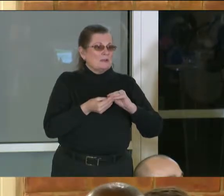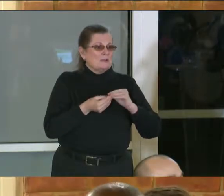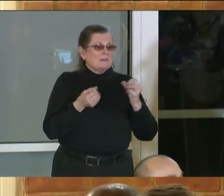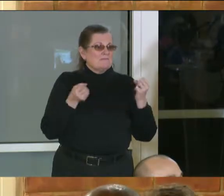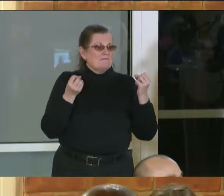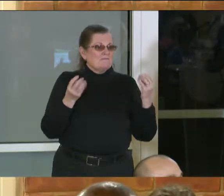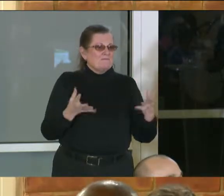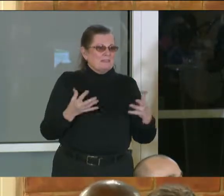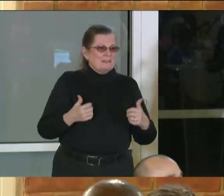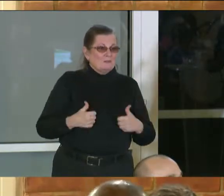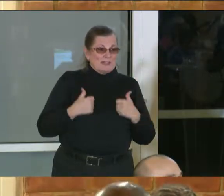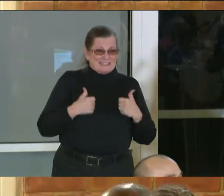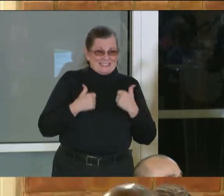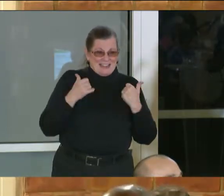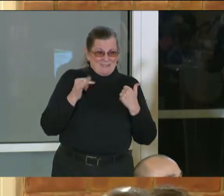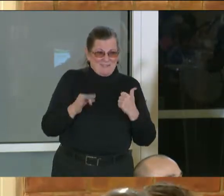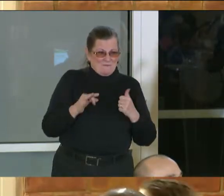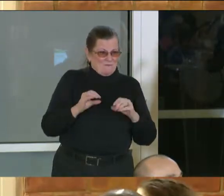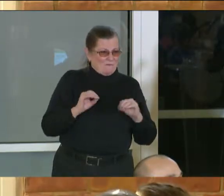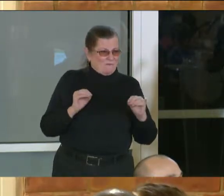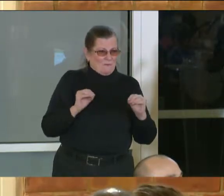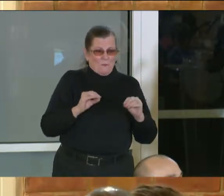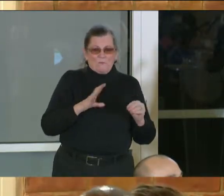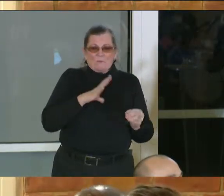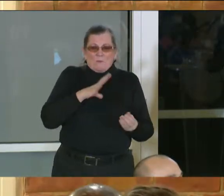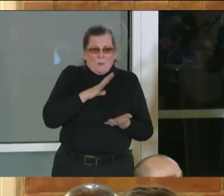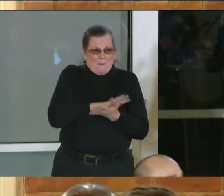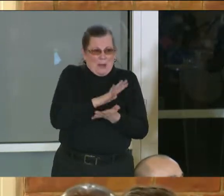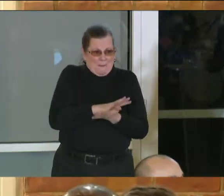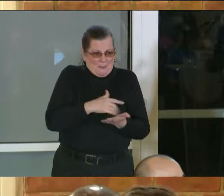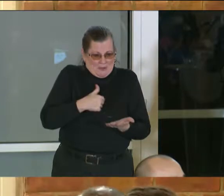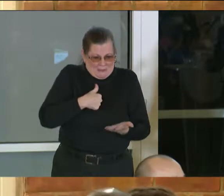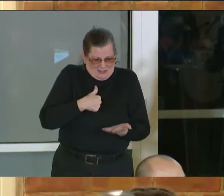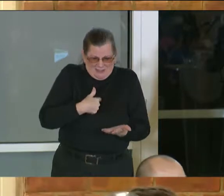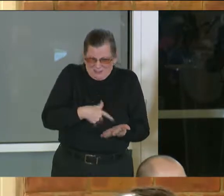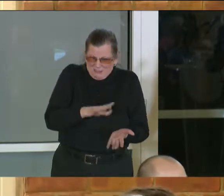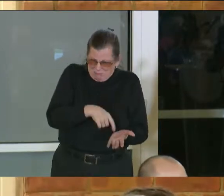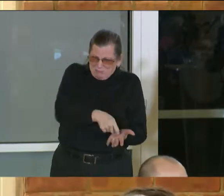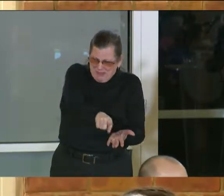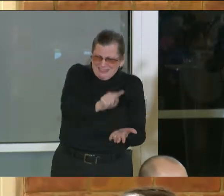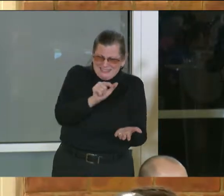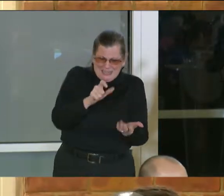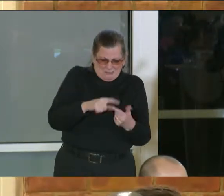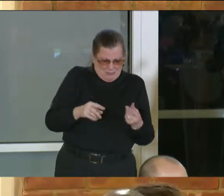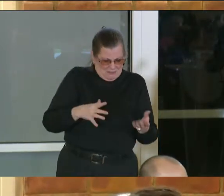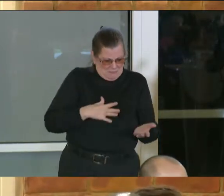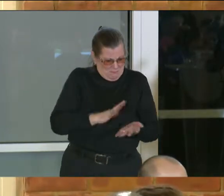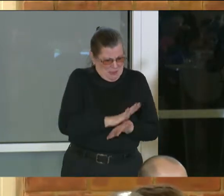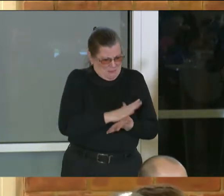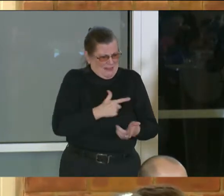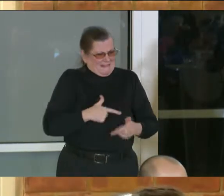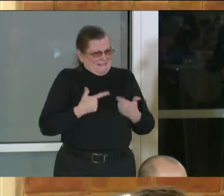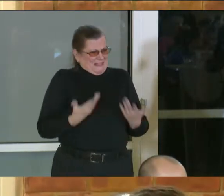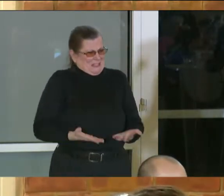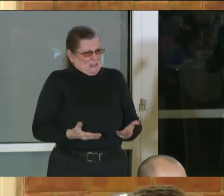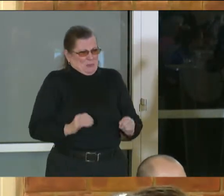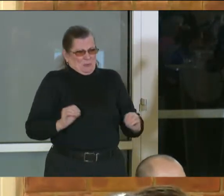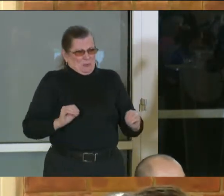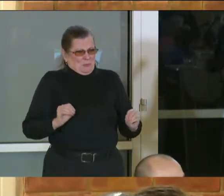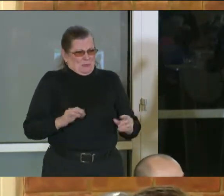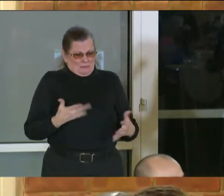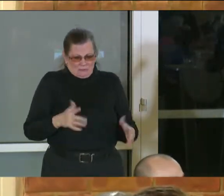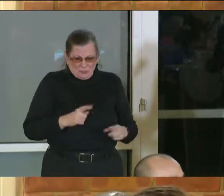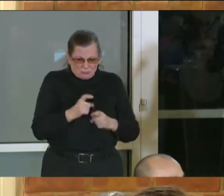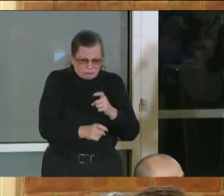pay taxes. They contribute to our economy. They clean our houses. They prepare our